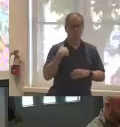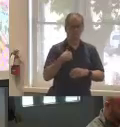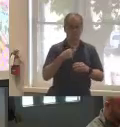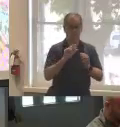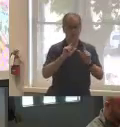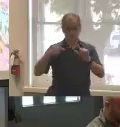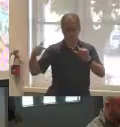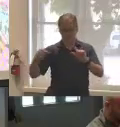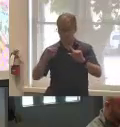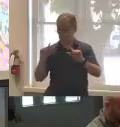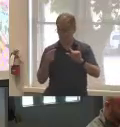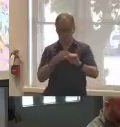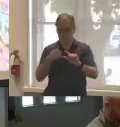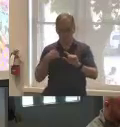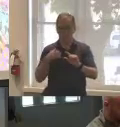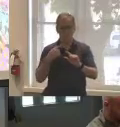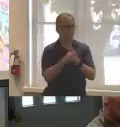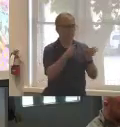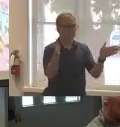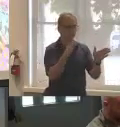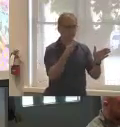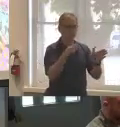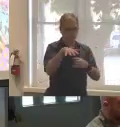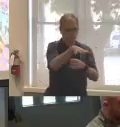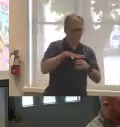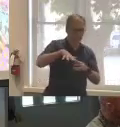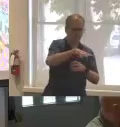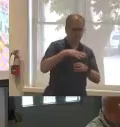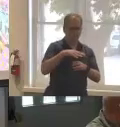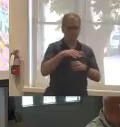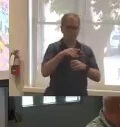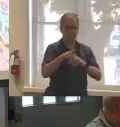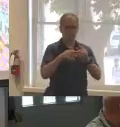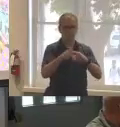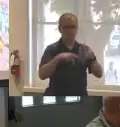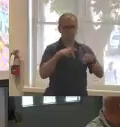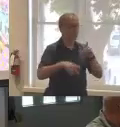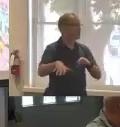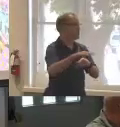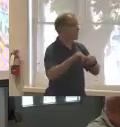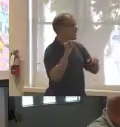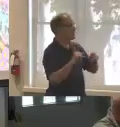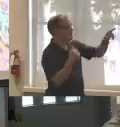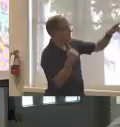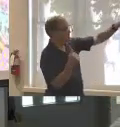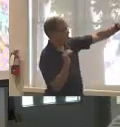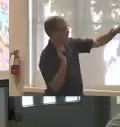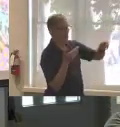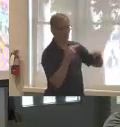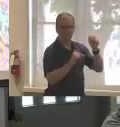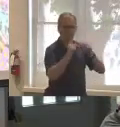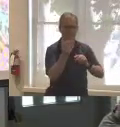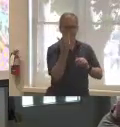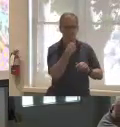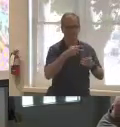trans community members. We also work with, you know, community members in our neighborhoods. So this is actually the kind of the nice picture of our building. If you have ever been in